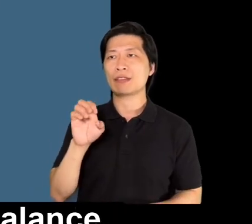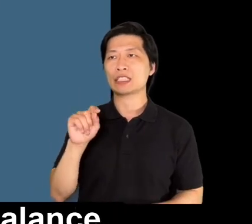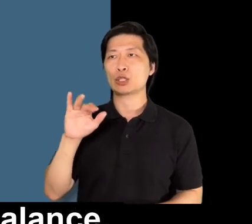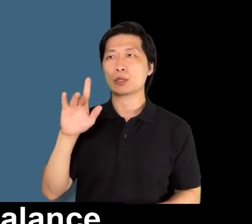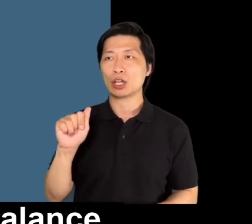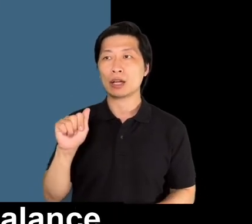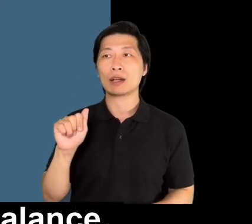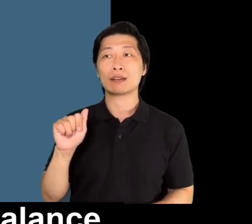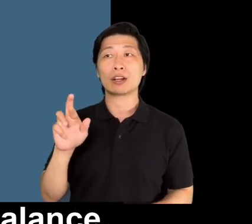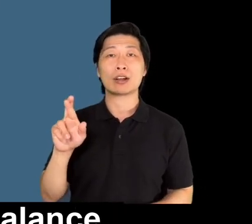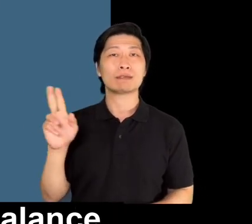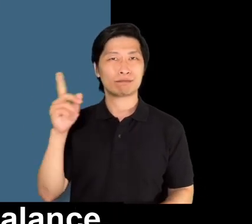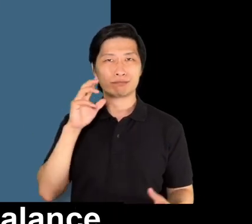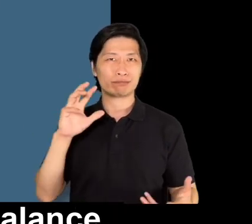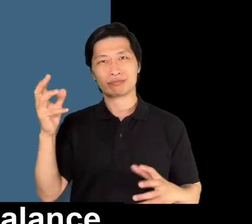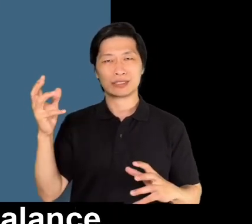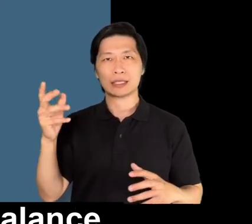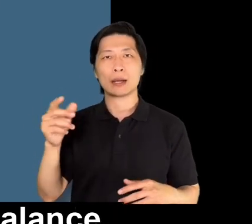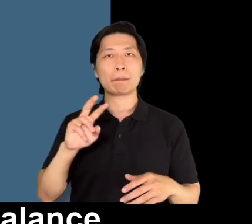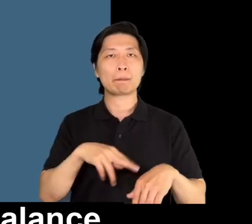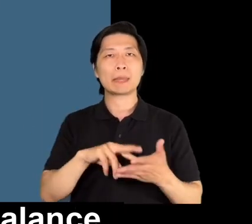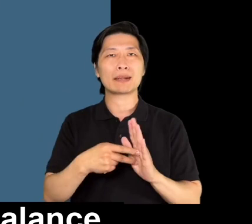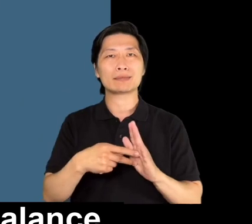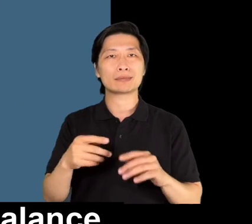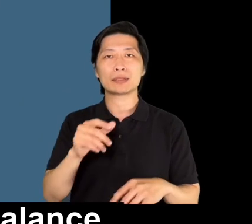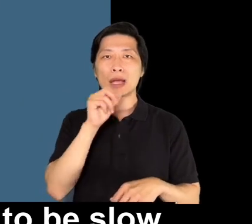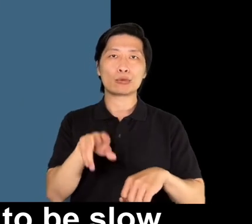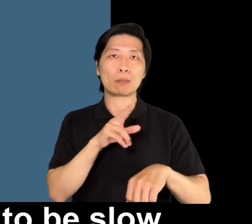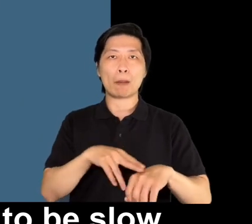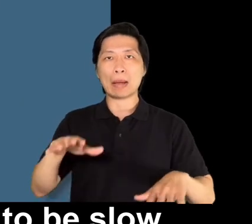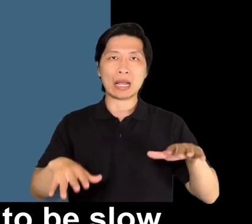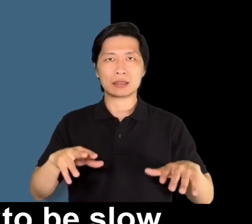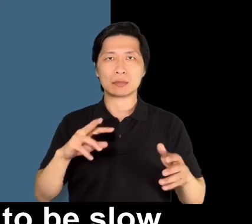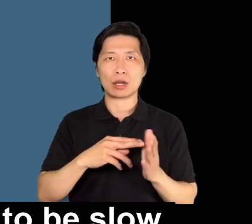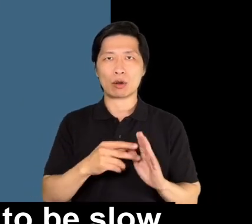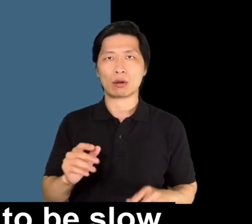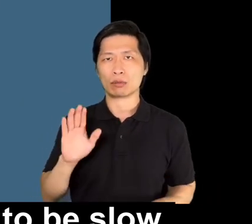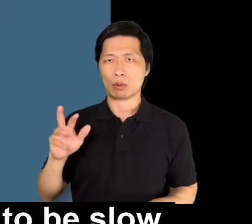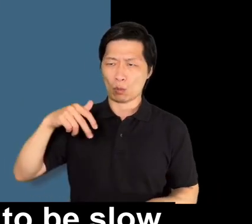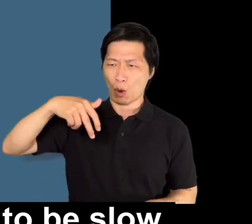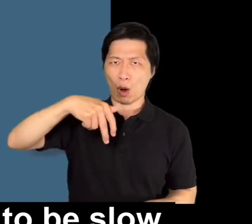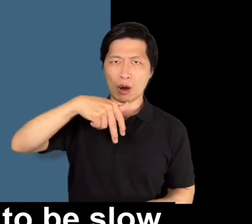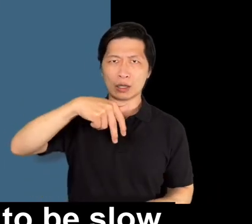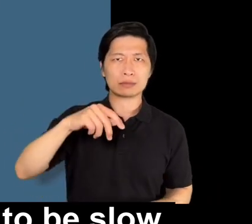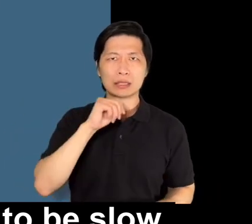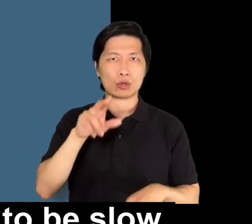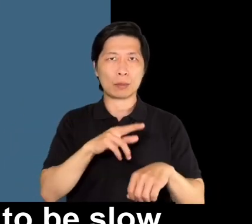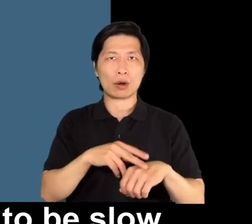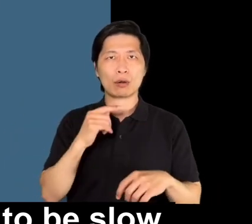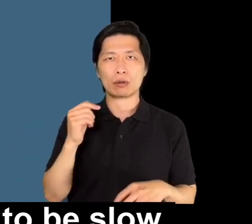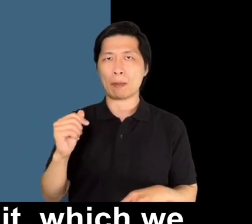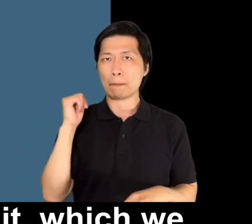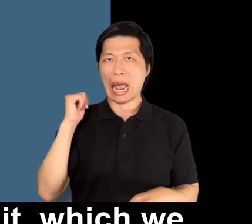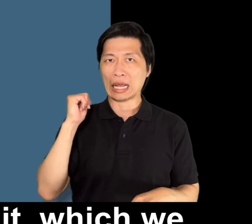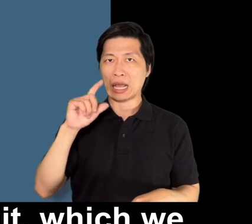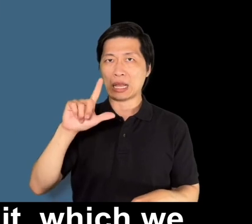walk where her hind legs seem to be slow to catch up with her front legs, and a wide stance gait, which we think helps her stay